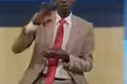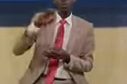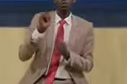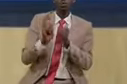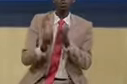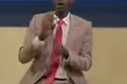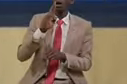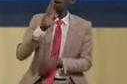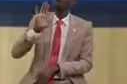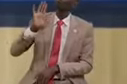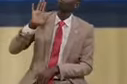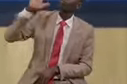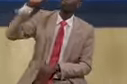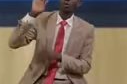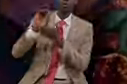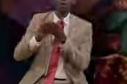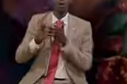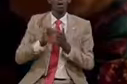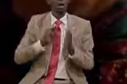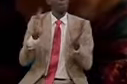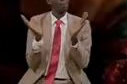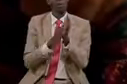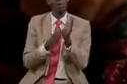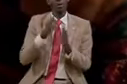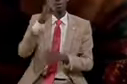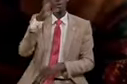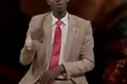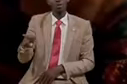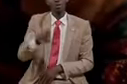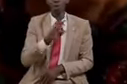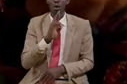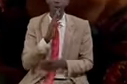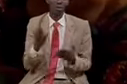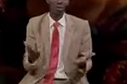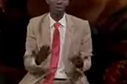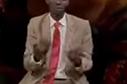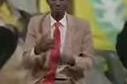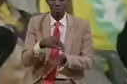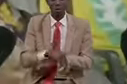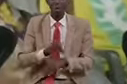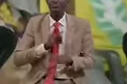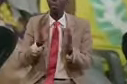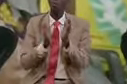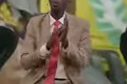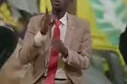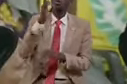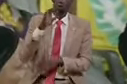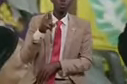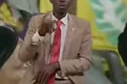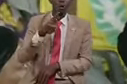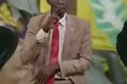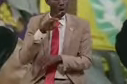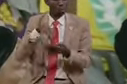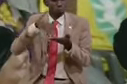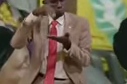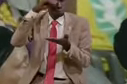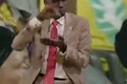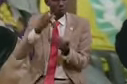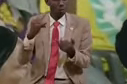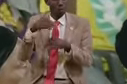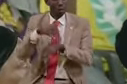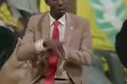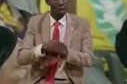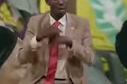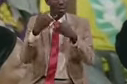praise God that you are here tonight, that you are hearing all this tonight, and now you know the